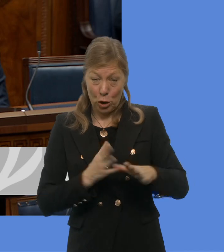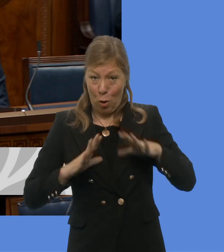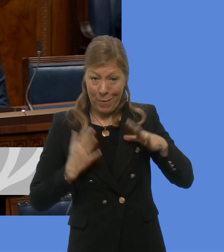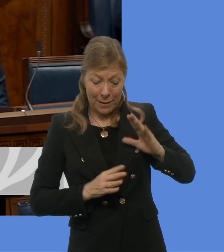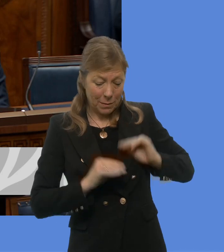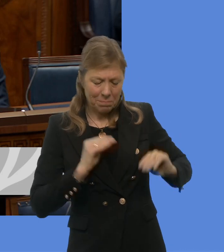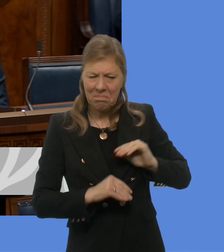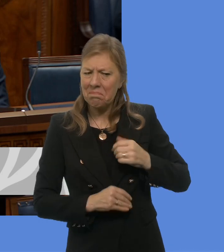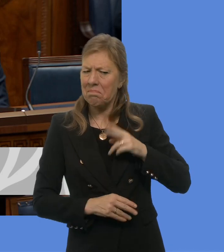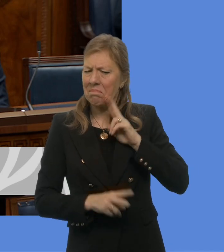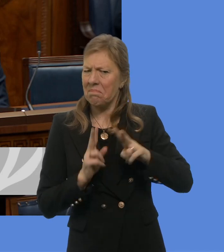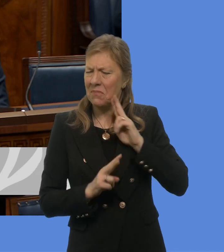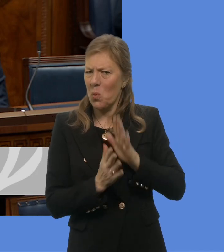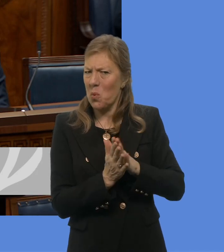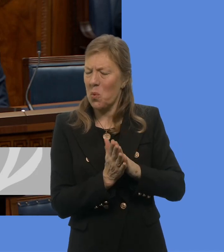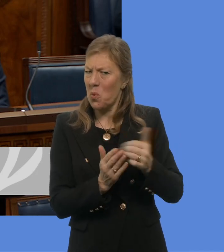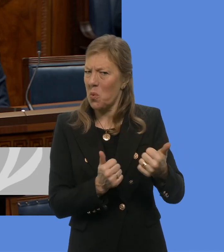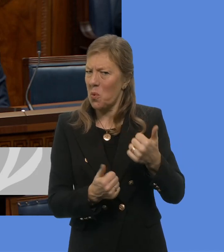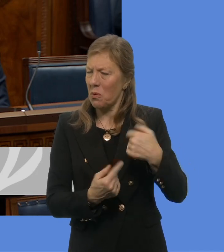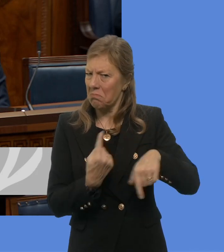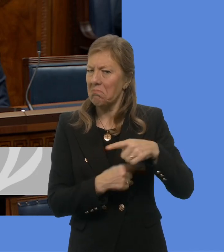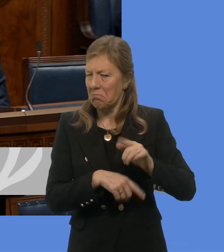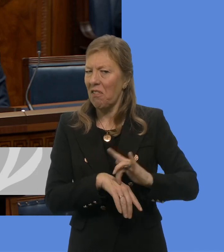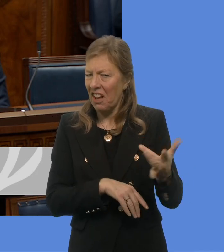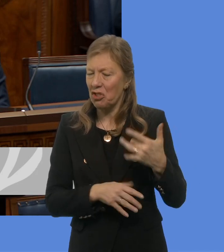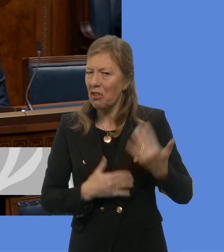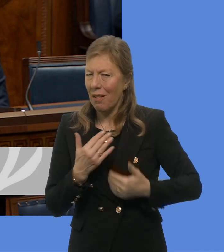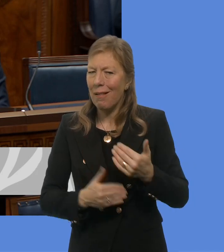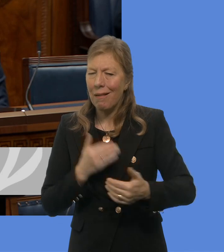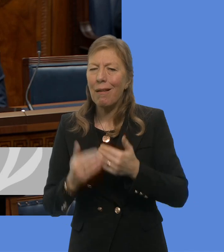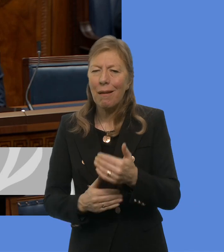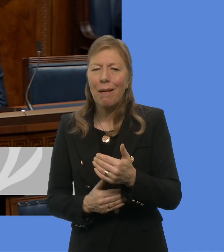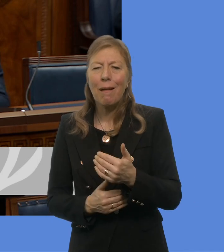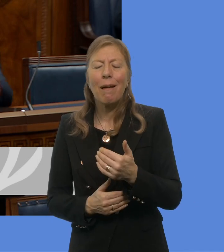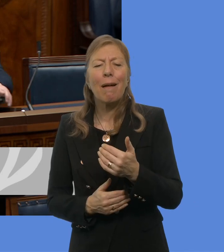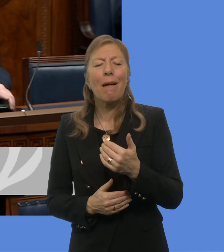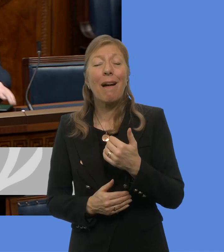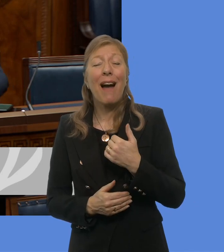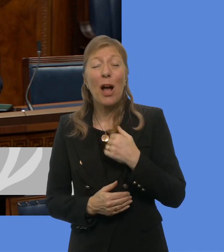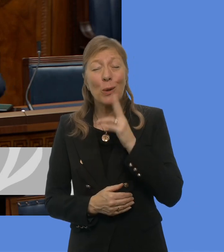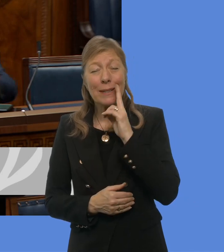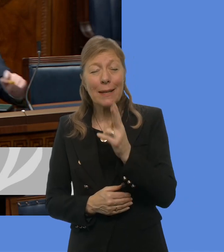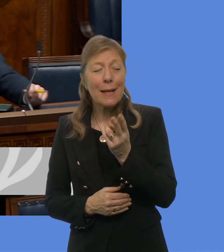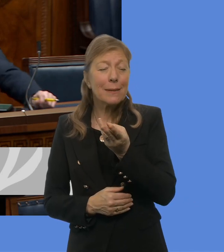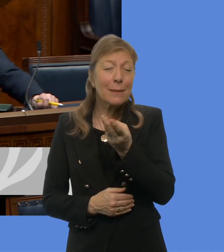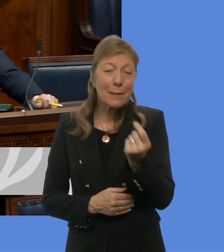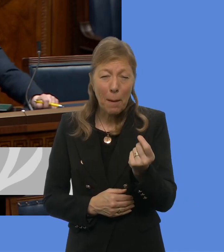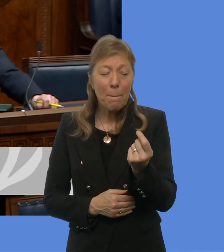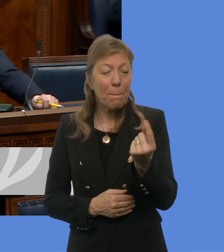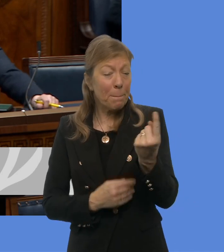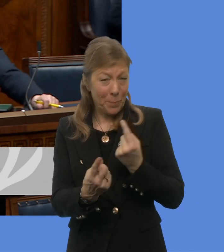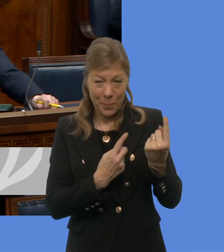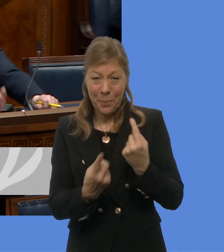me that some of these organisations were represented directly at the table, some were represented second-hand